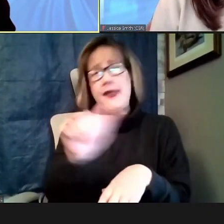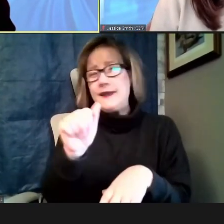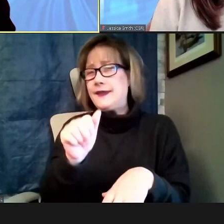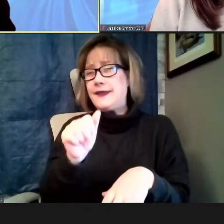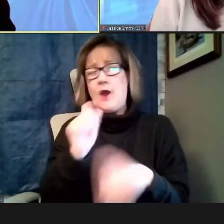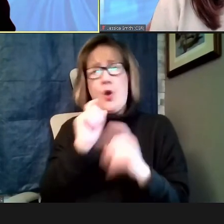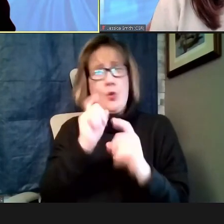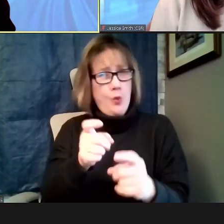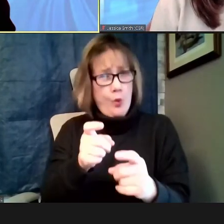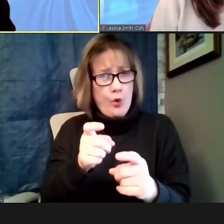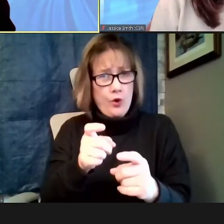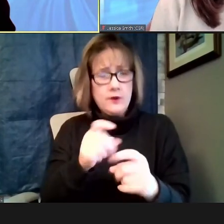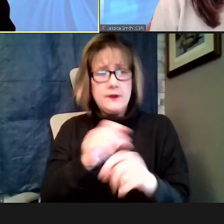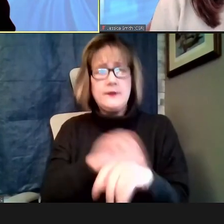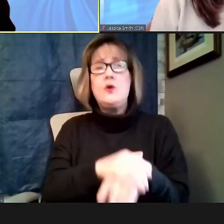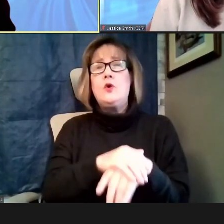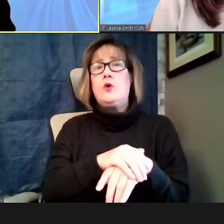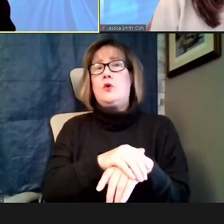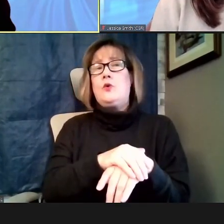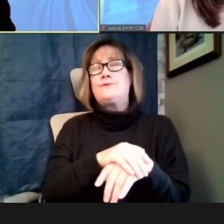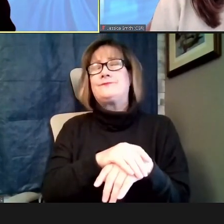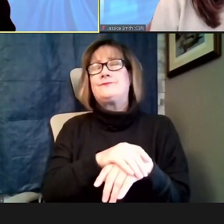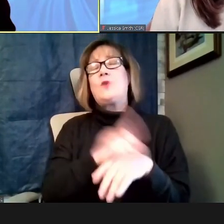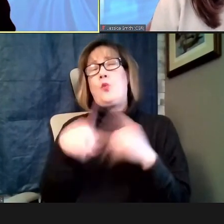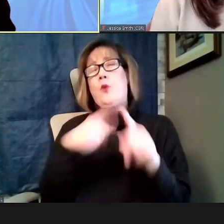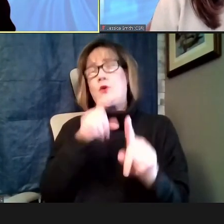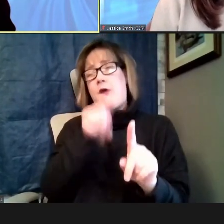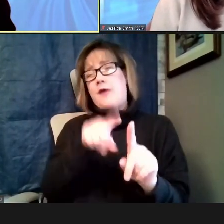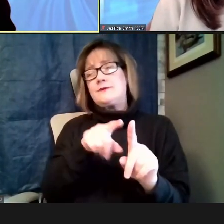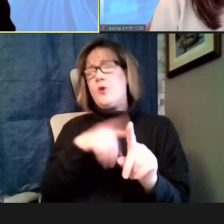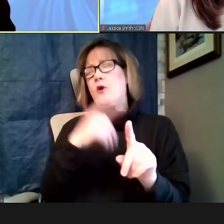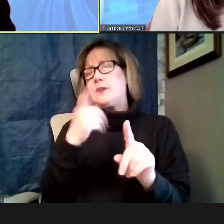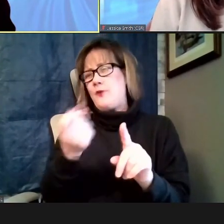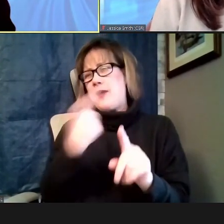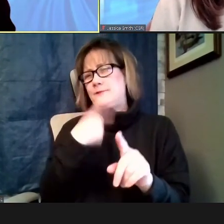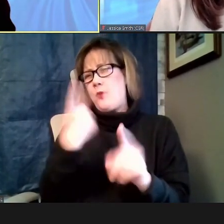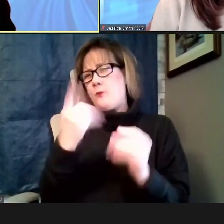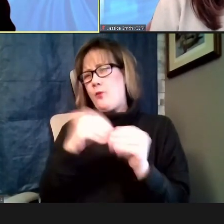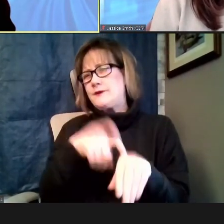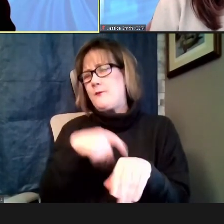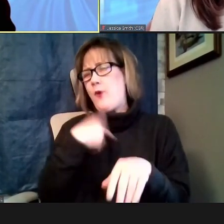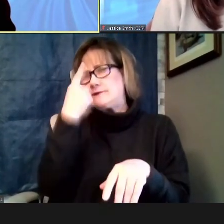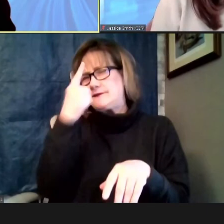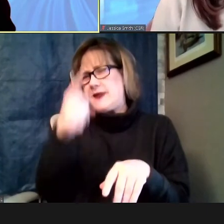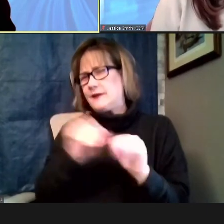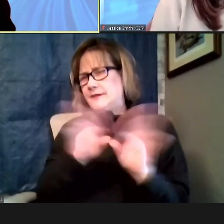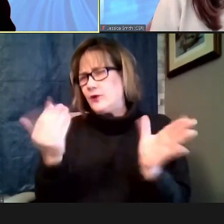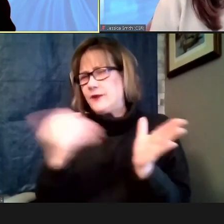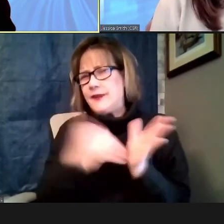the when you ask the question one more time, because I want to make sure I understood it correctly.